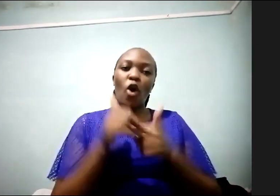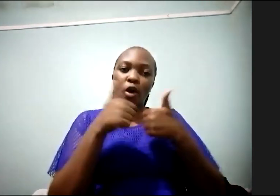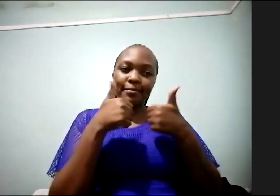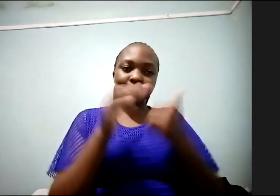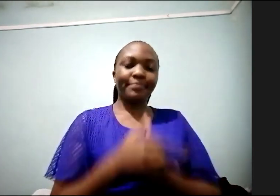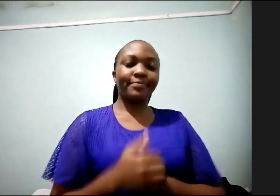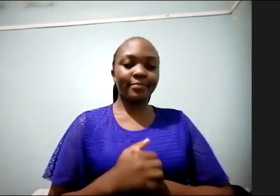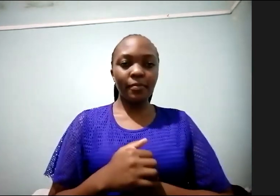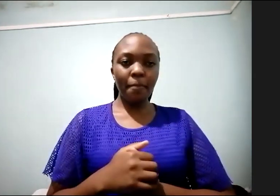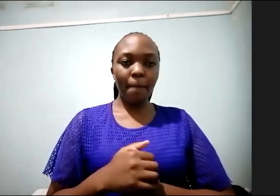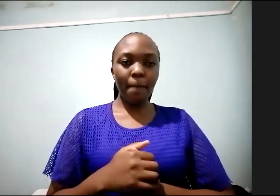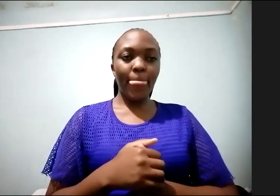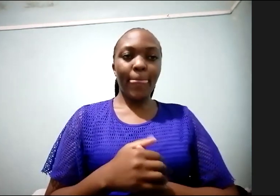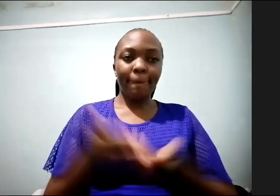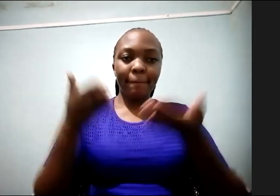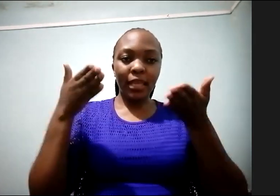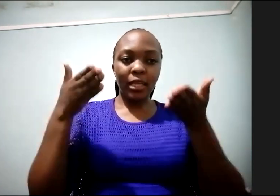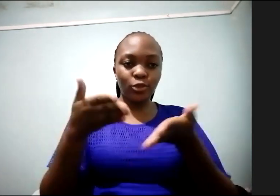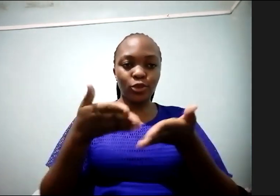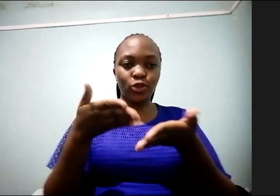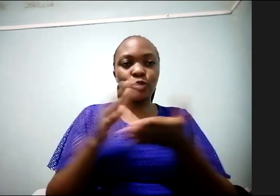to the class.